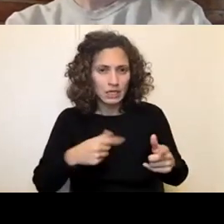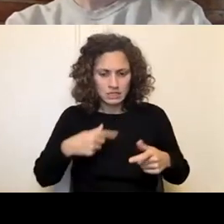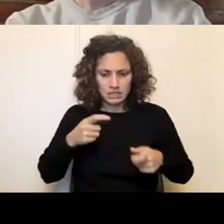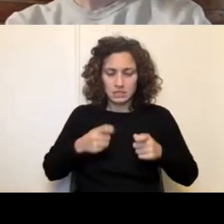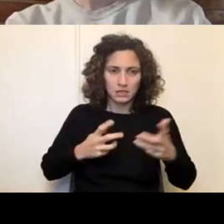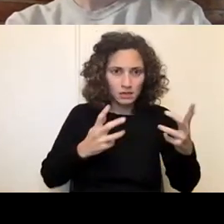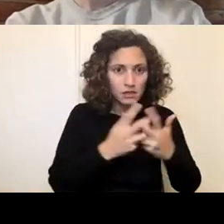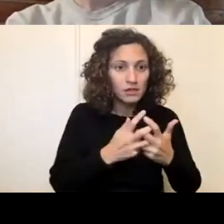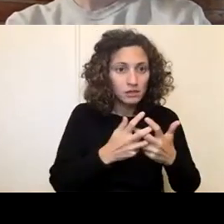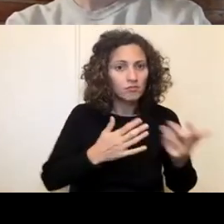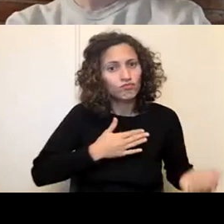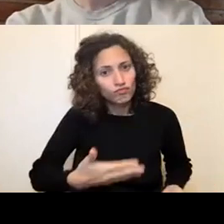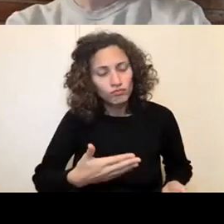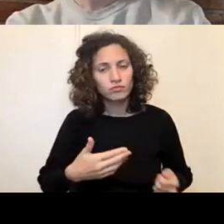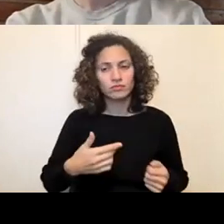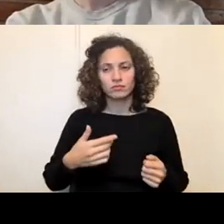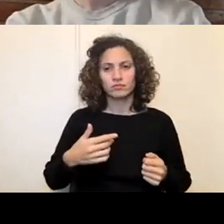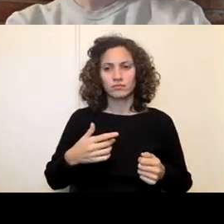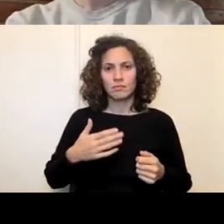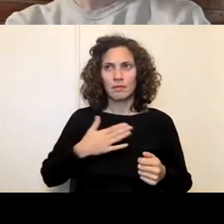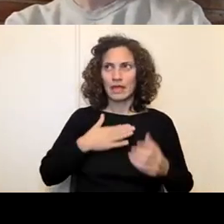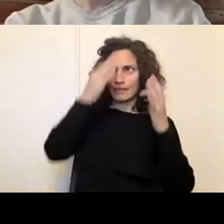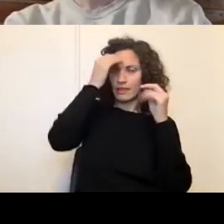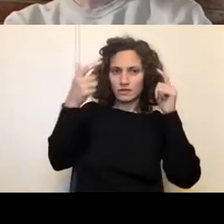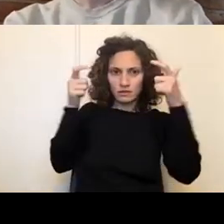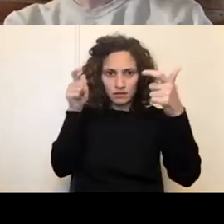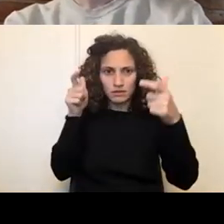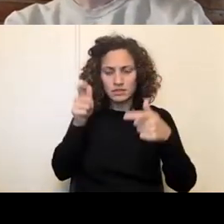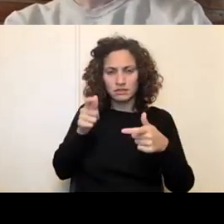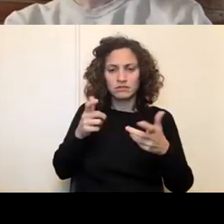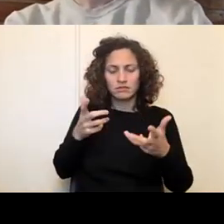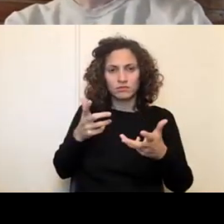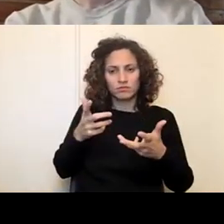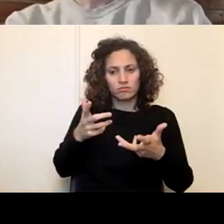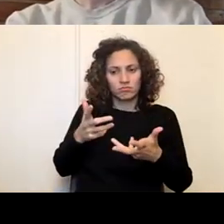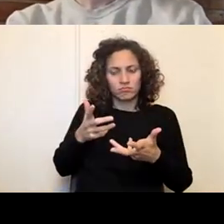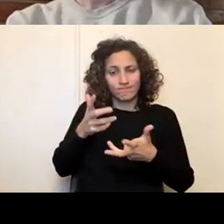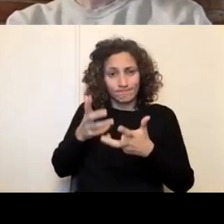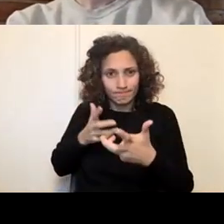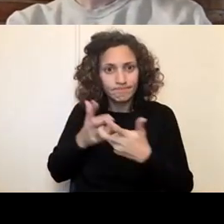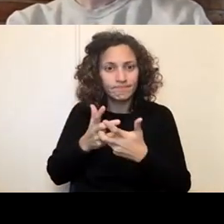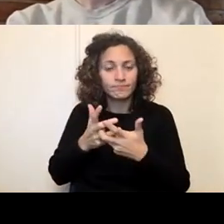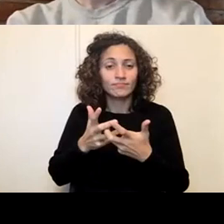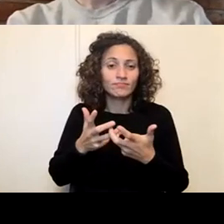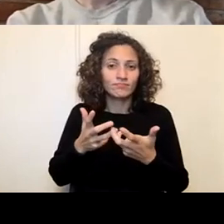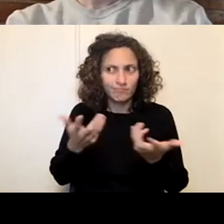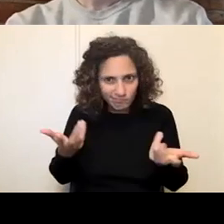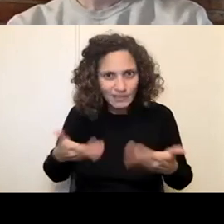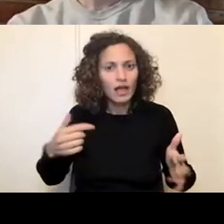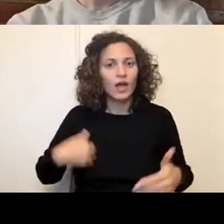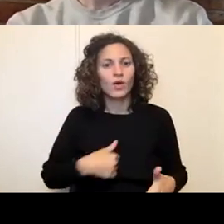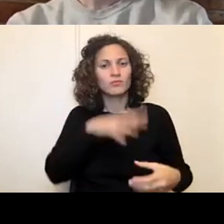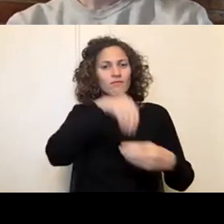willingness to change the way we think and the way we behave so that we can be involved with other people